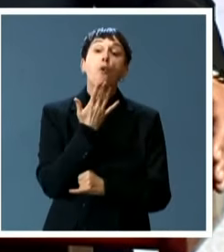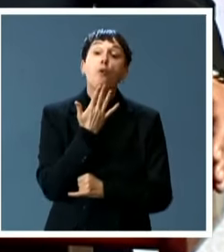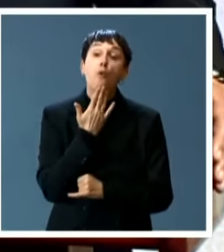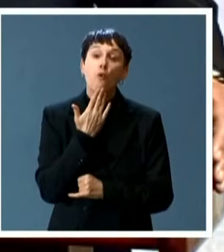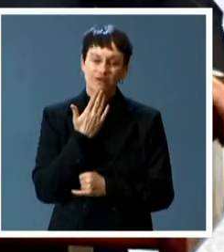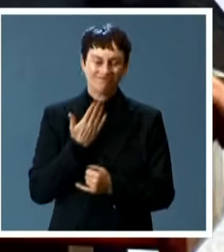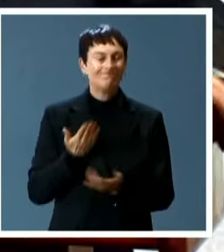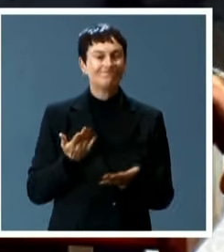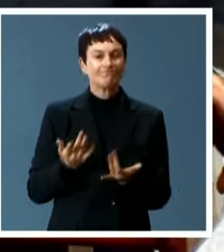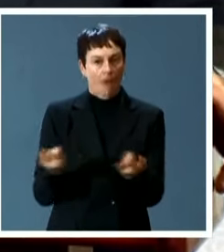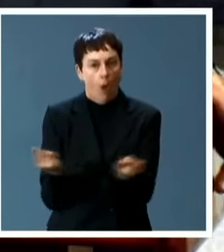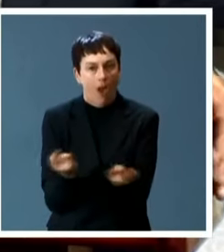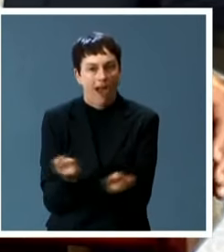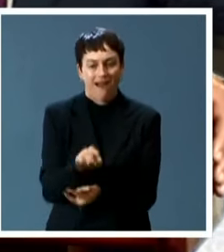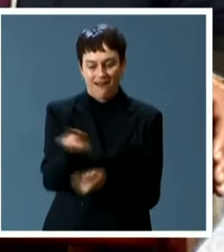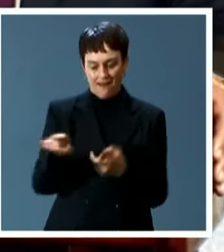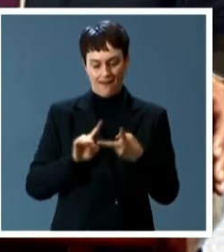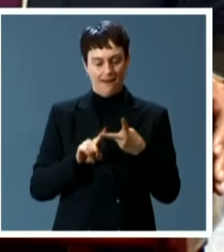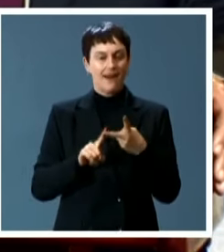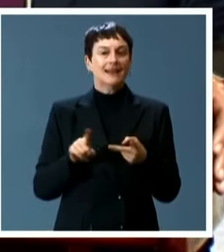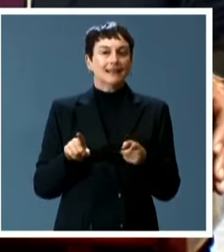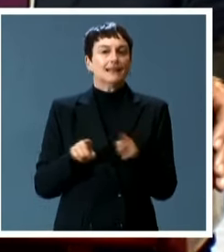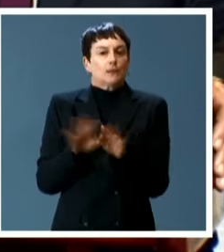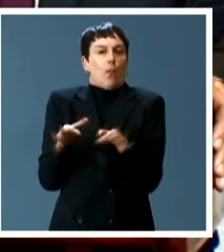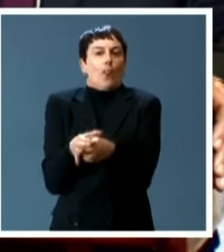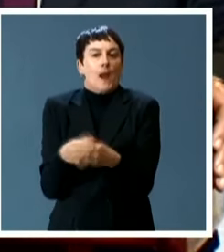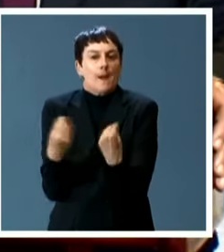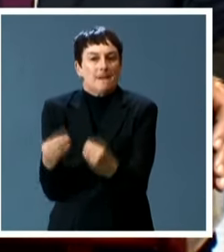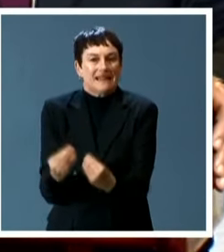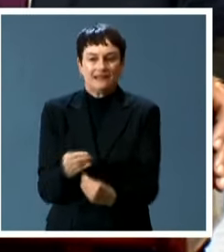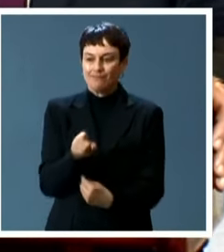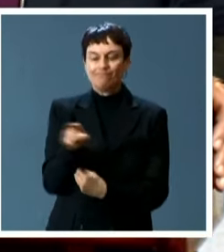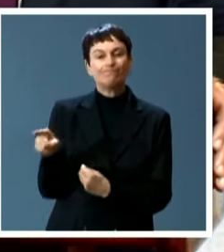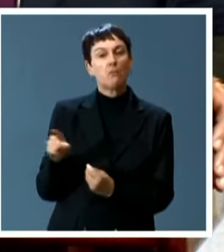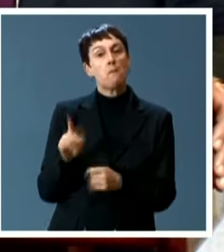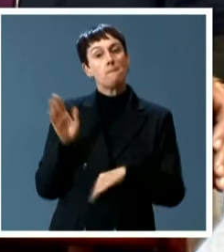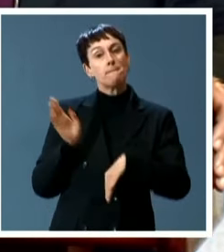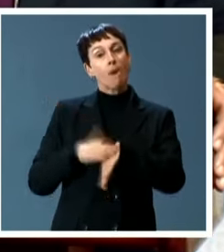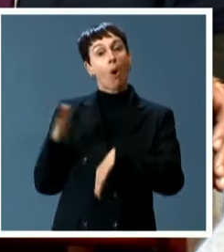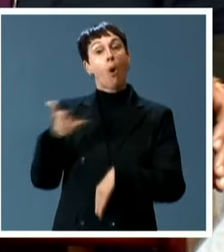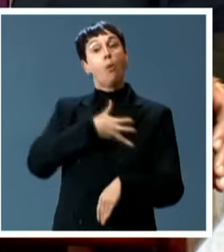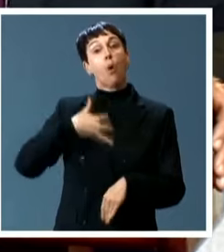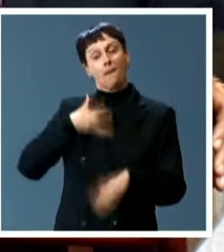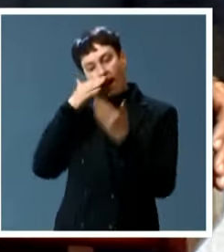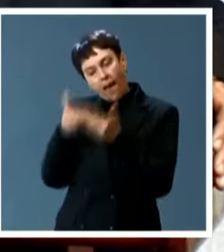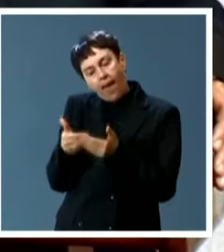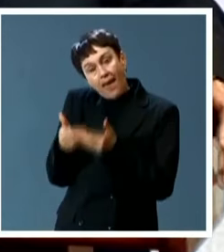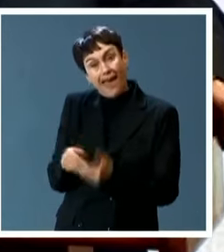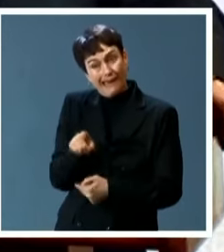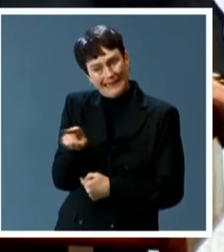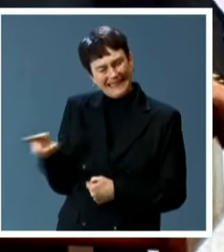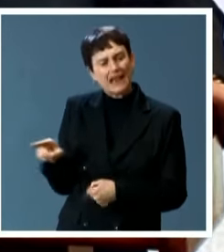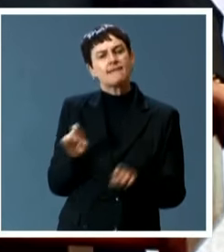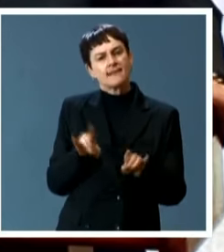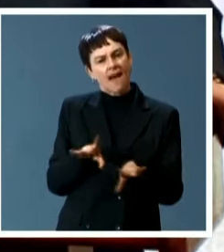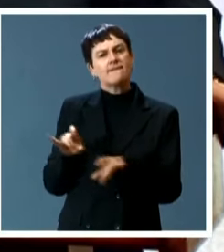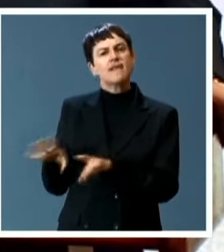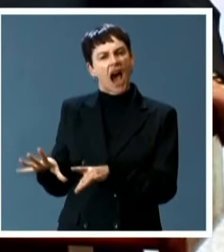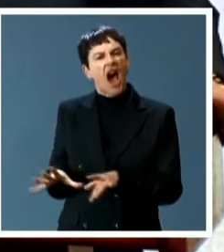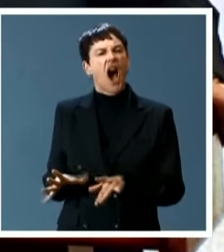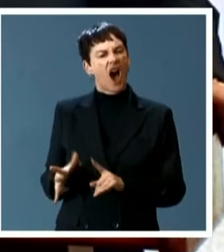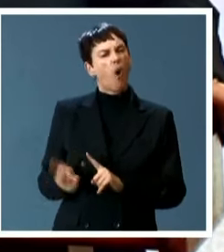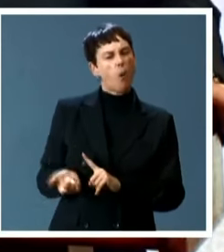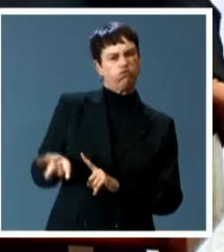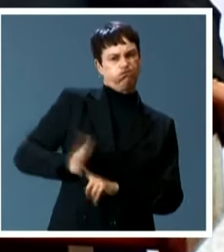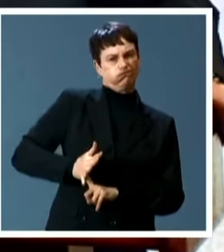businesses, and people with caring responsibilities who are mainly women. We face the deepest global